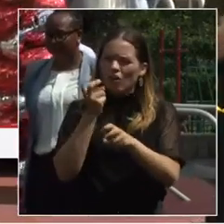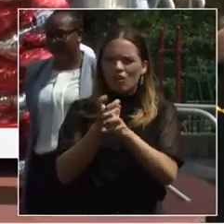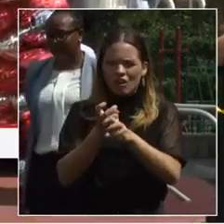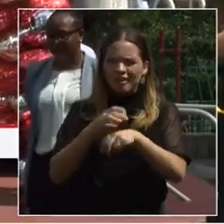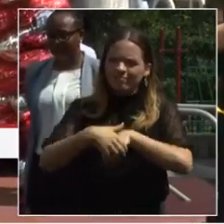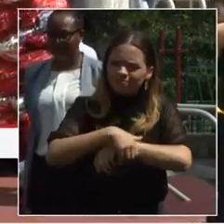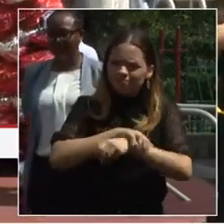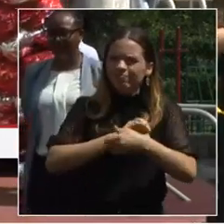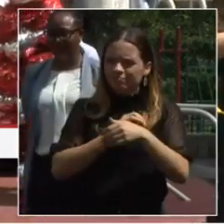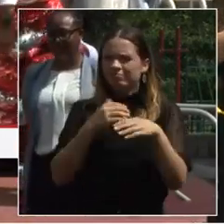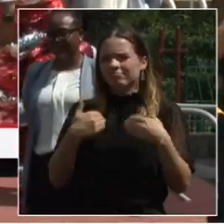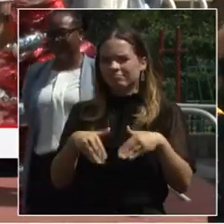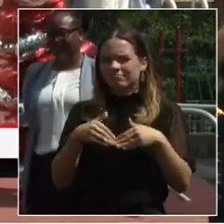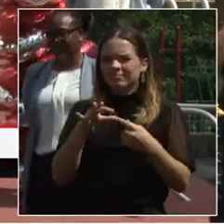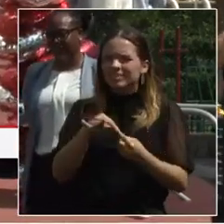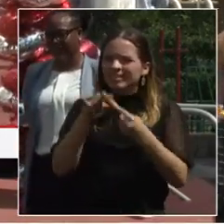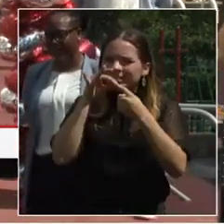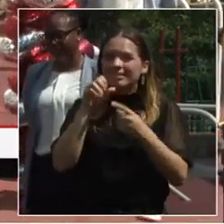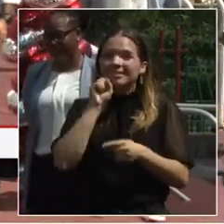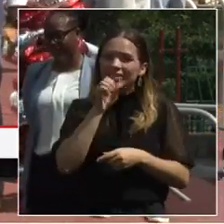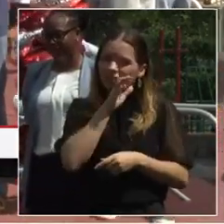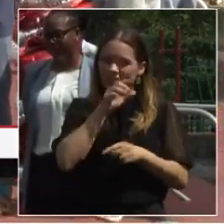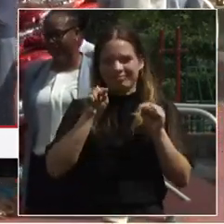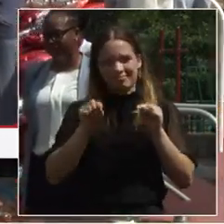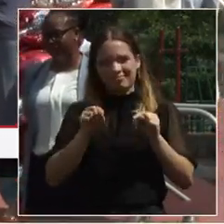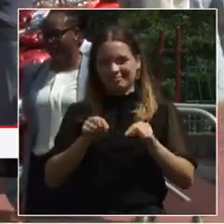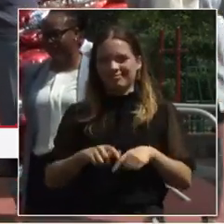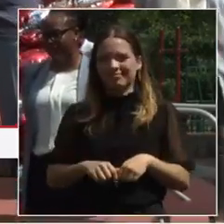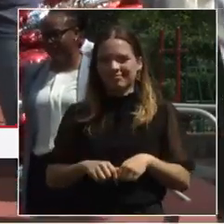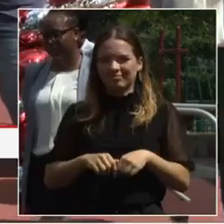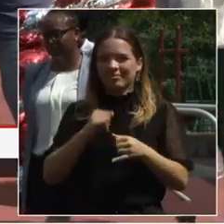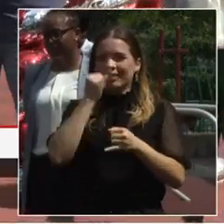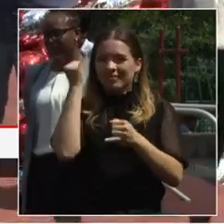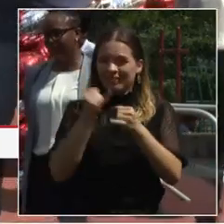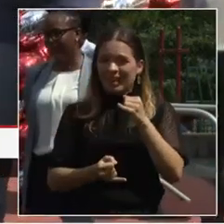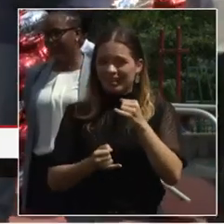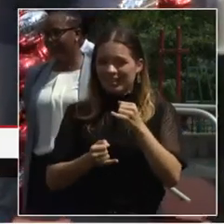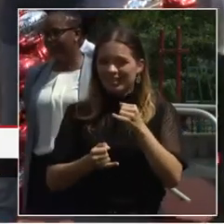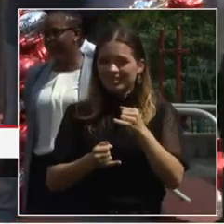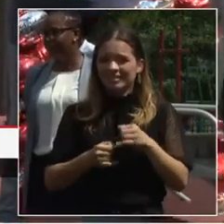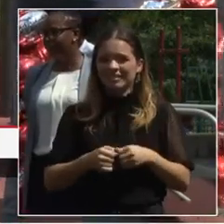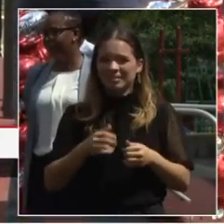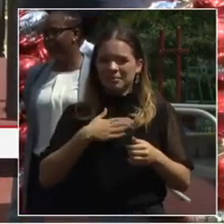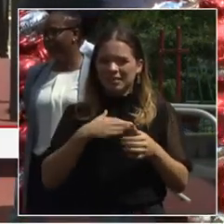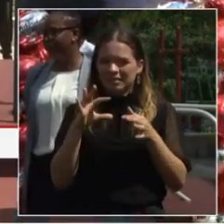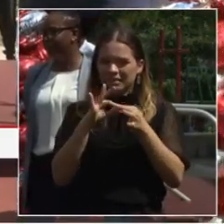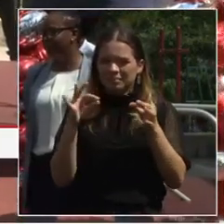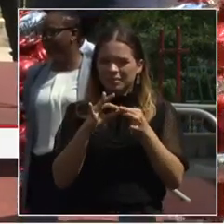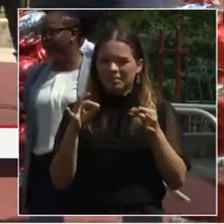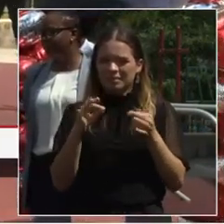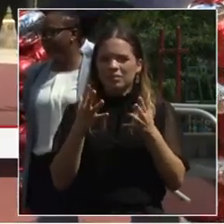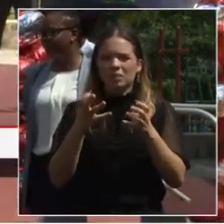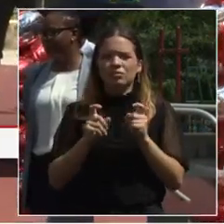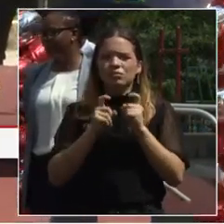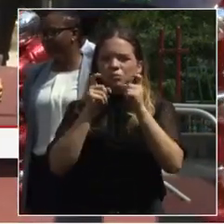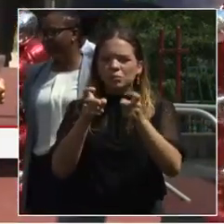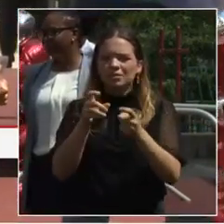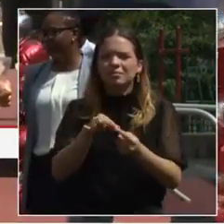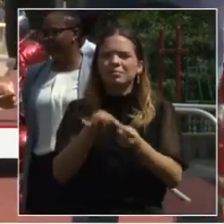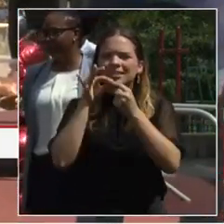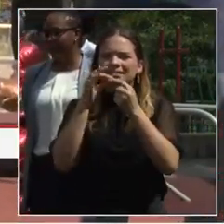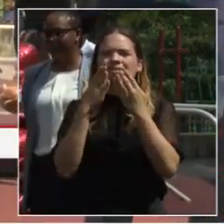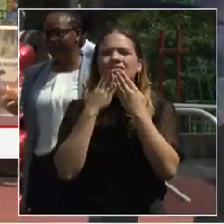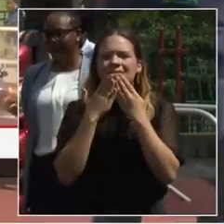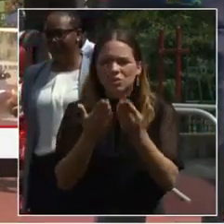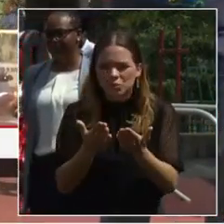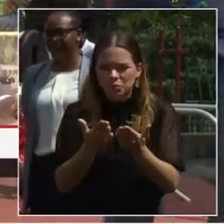Ward 4 seniors. And then finally, in closing my remarks, I want to give a special thanks to the